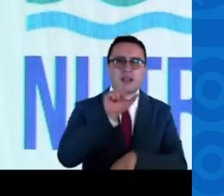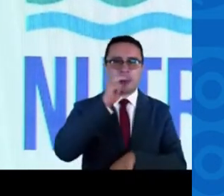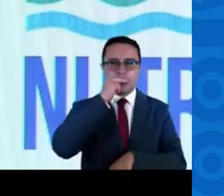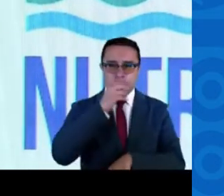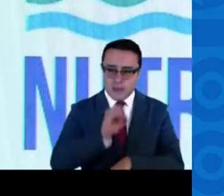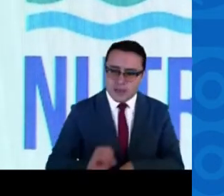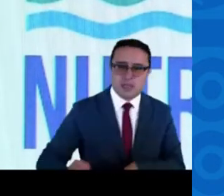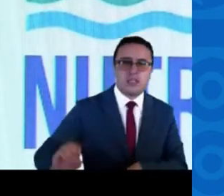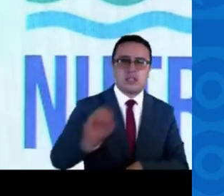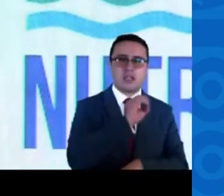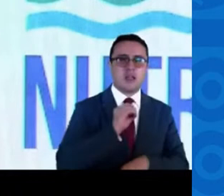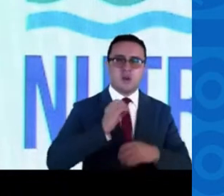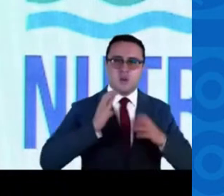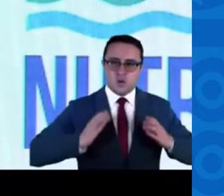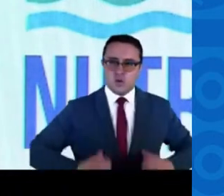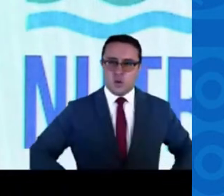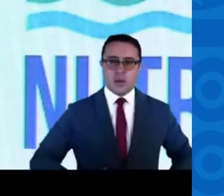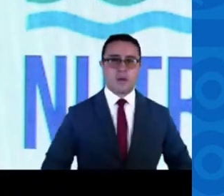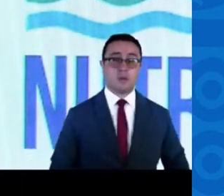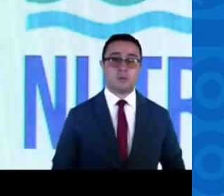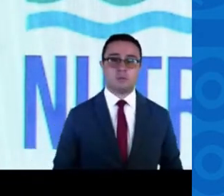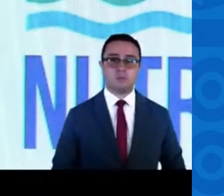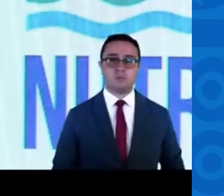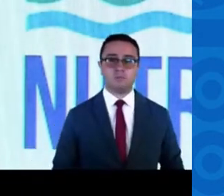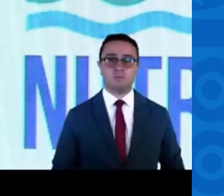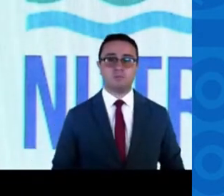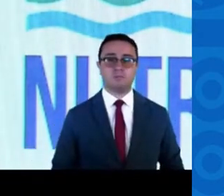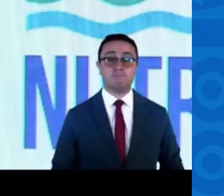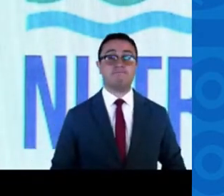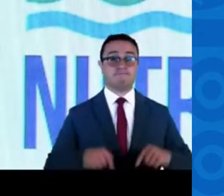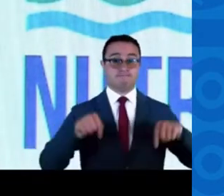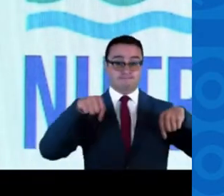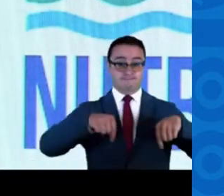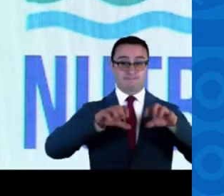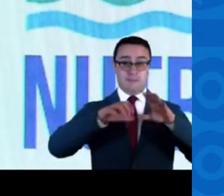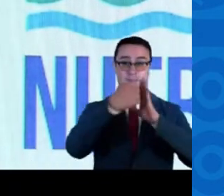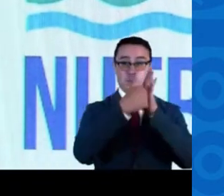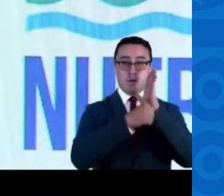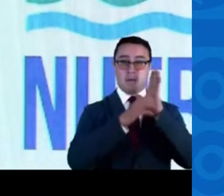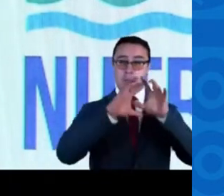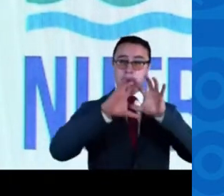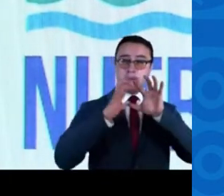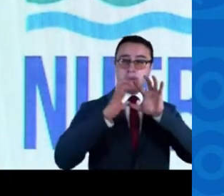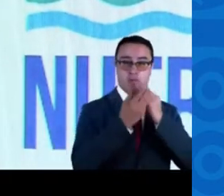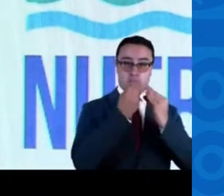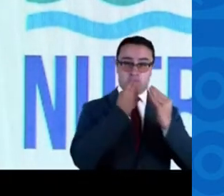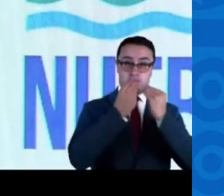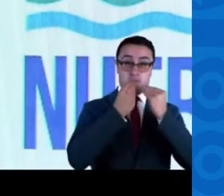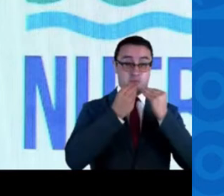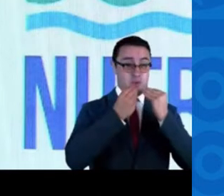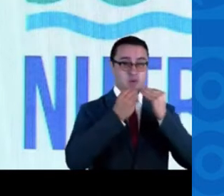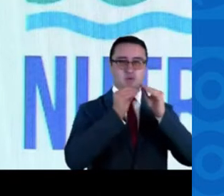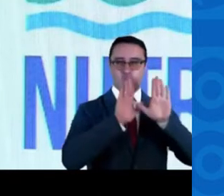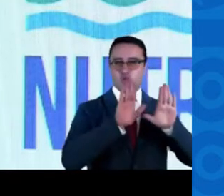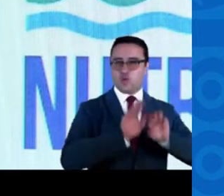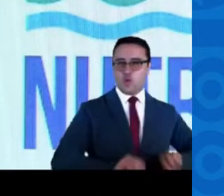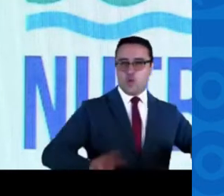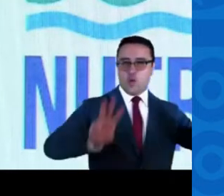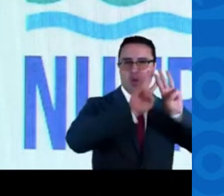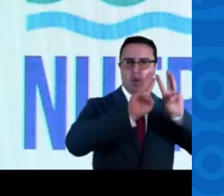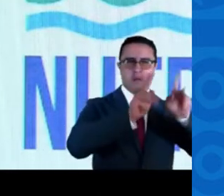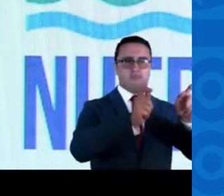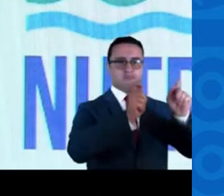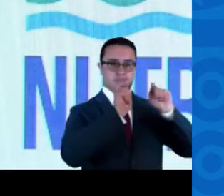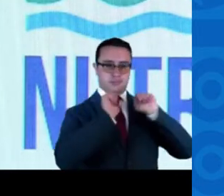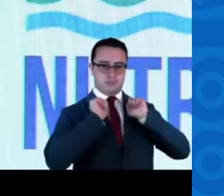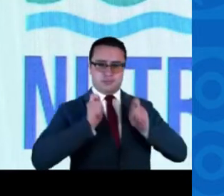in the life and nutrition of many children in the region. Our role from the World Food Program of the United Nations is to accompany